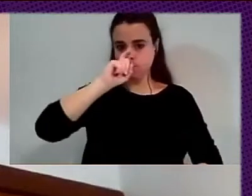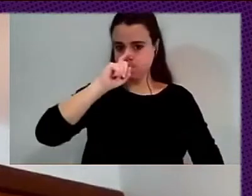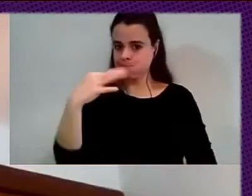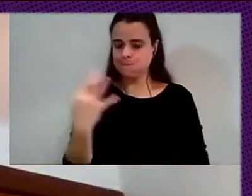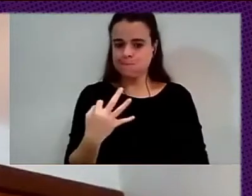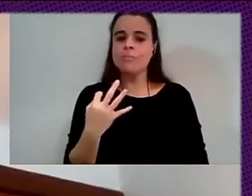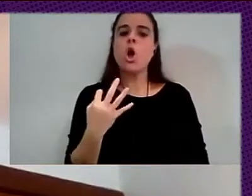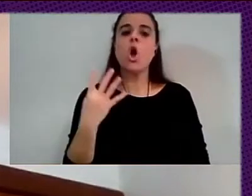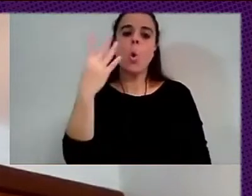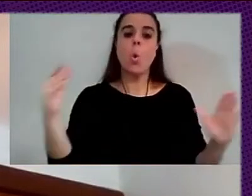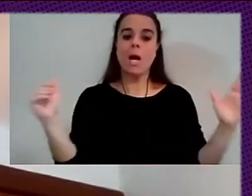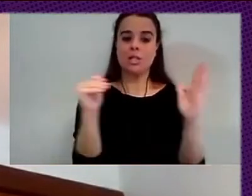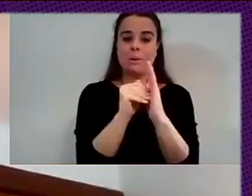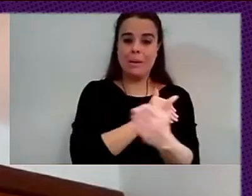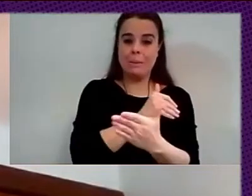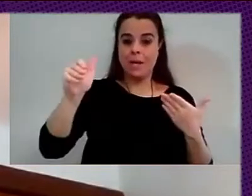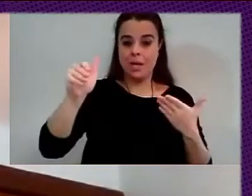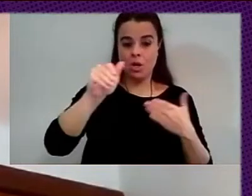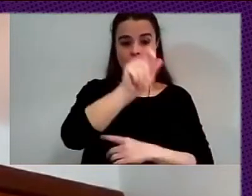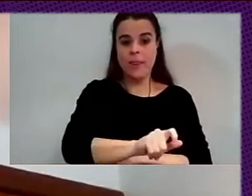meager $7 on a meager